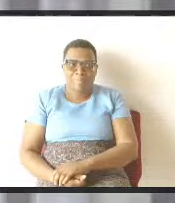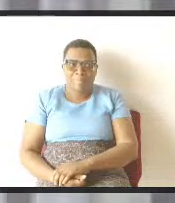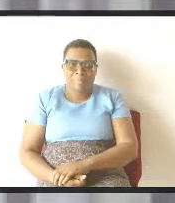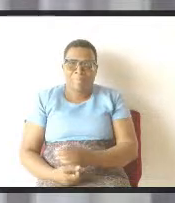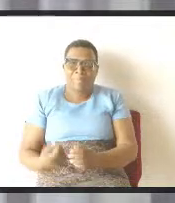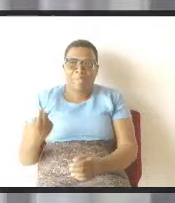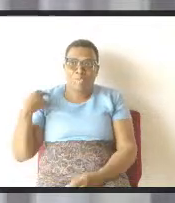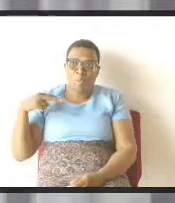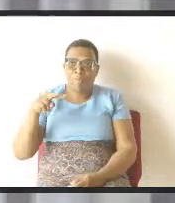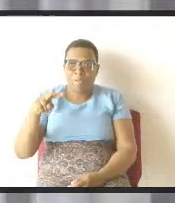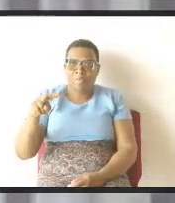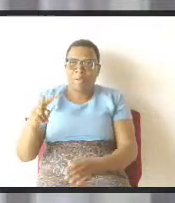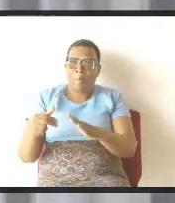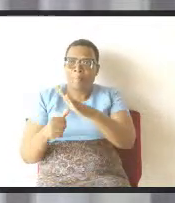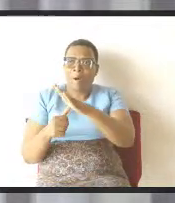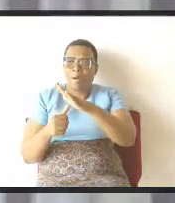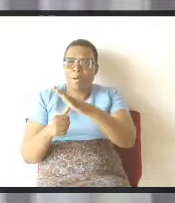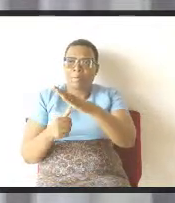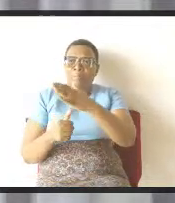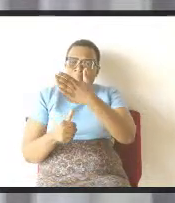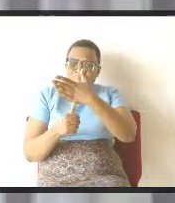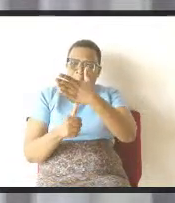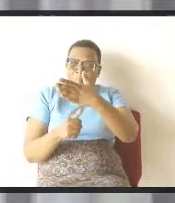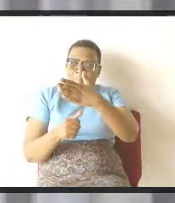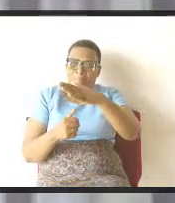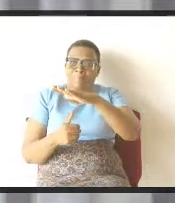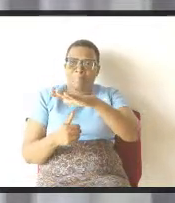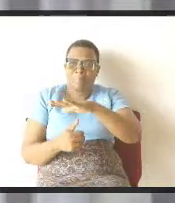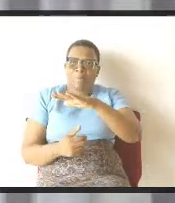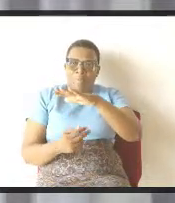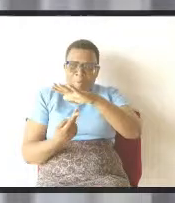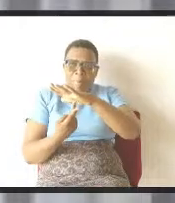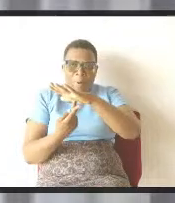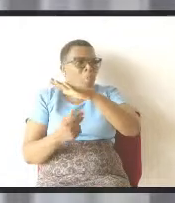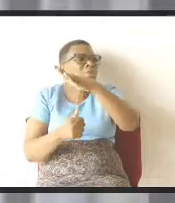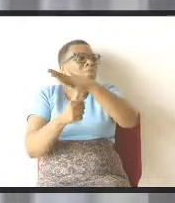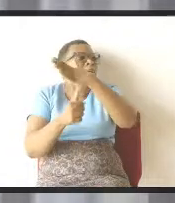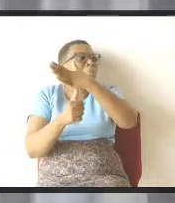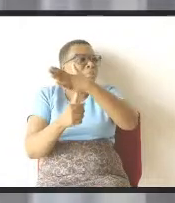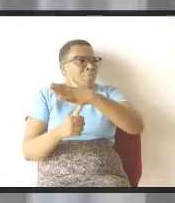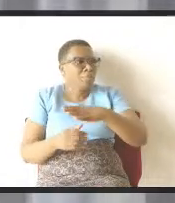to the spread of the gospel. It was a man with a heart.